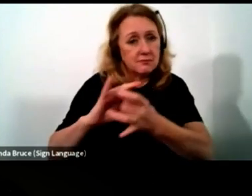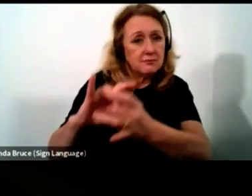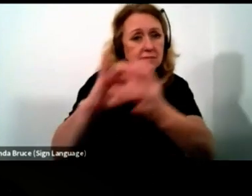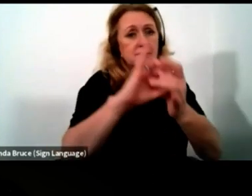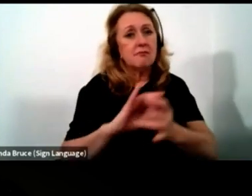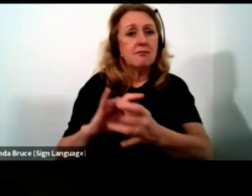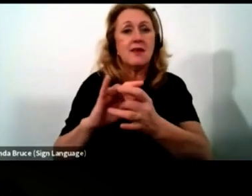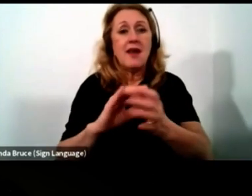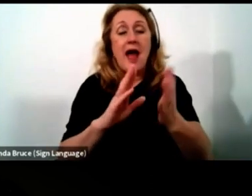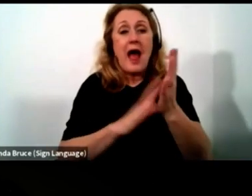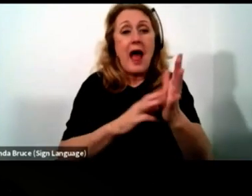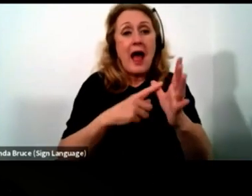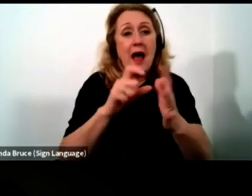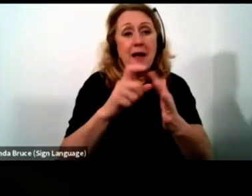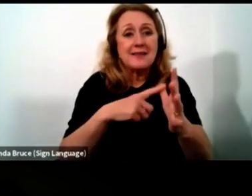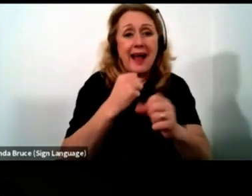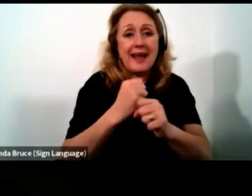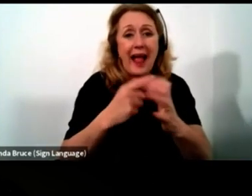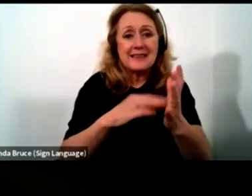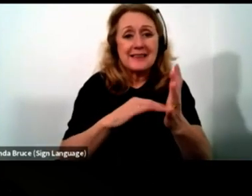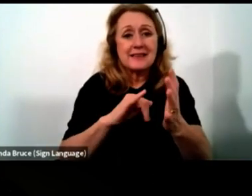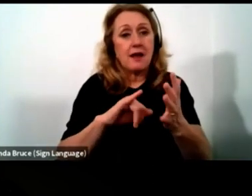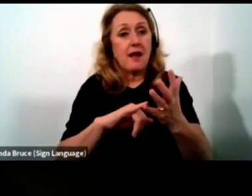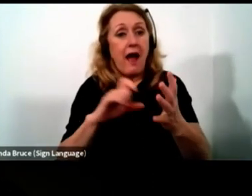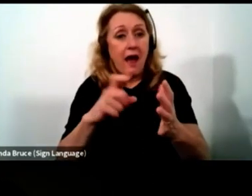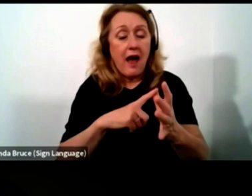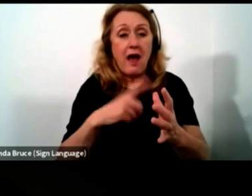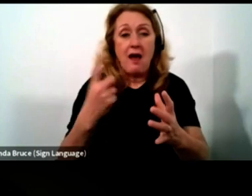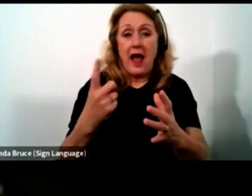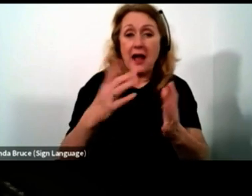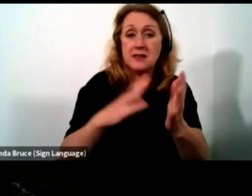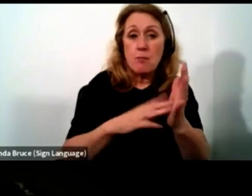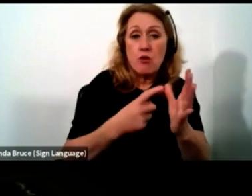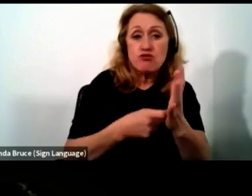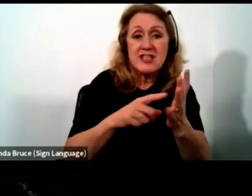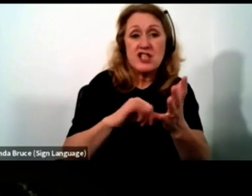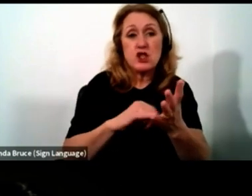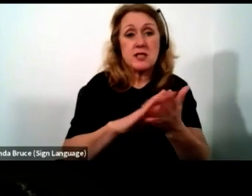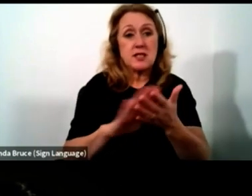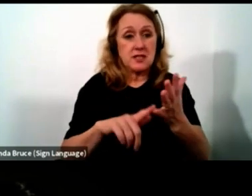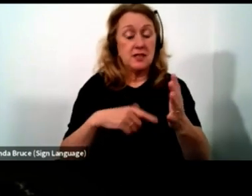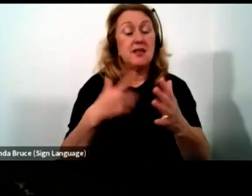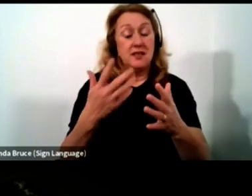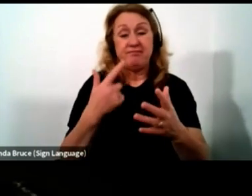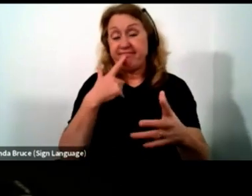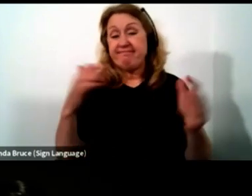e.g. Madagascar and Mauritius? I'll take that as a comment. There's another comment here. Edmond Mangisi says, totally agree with documentation, and we